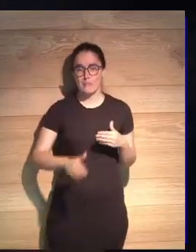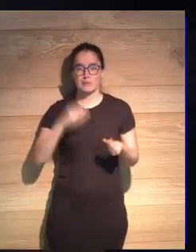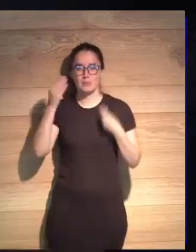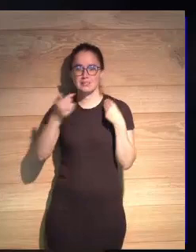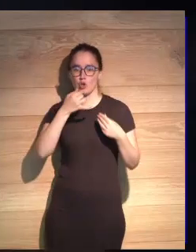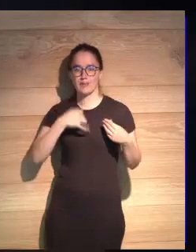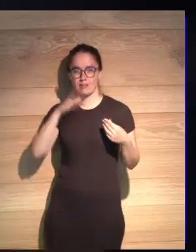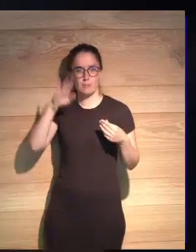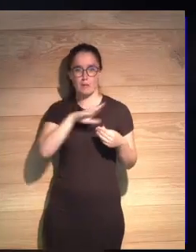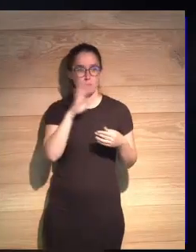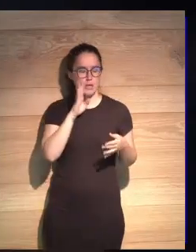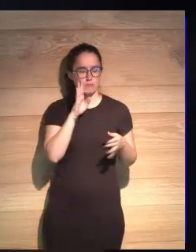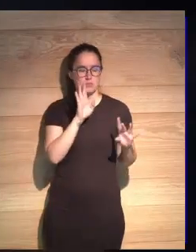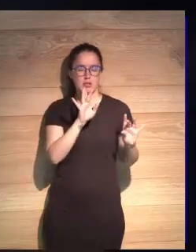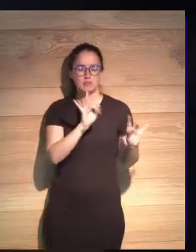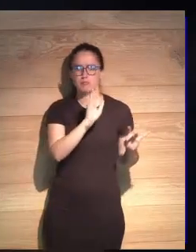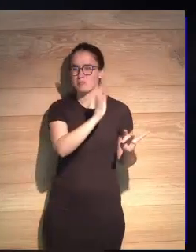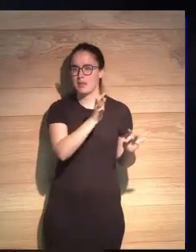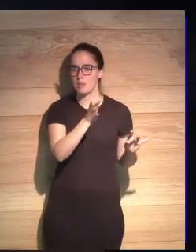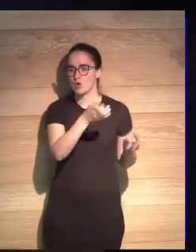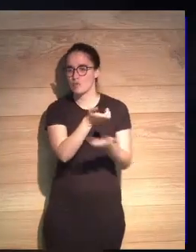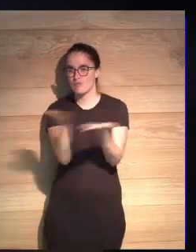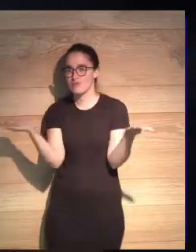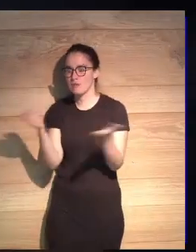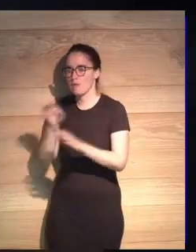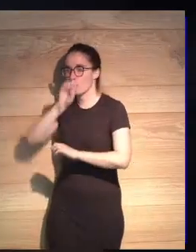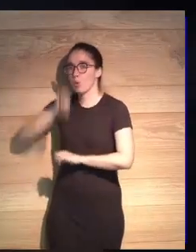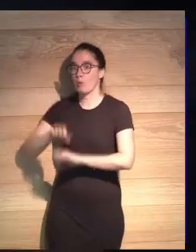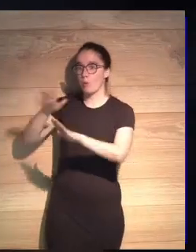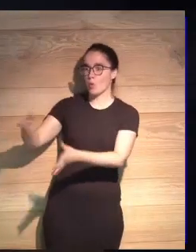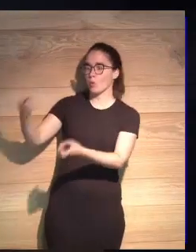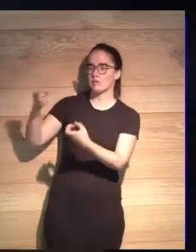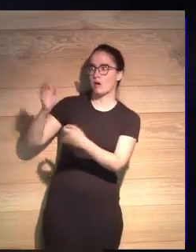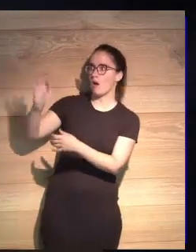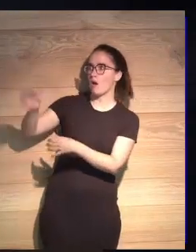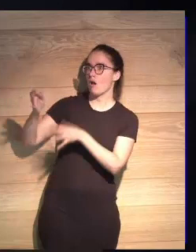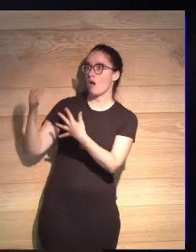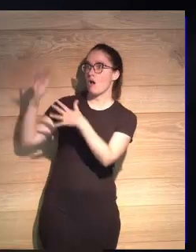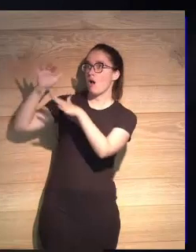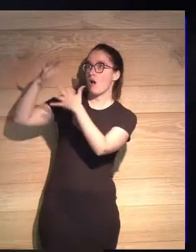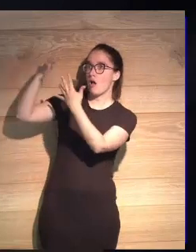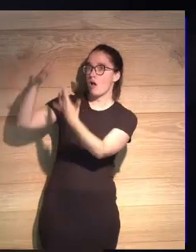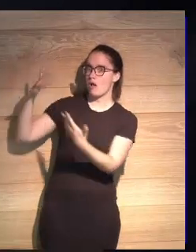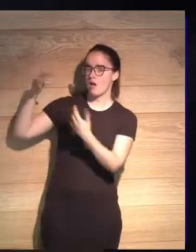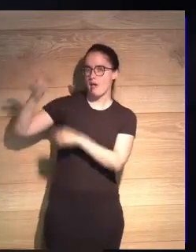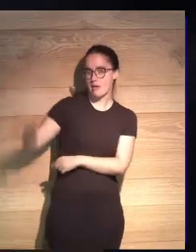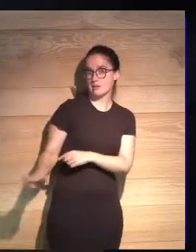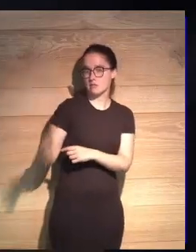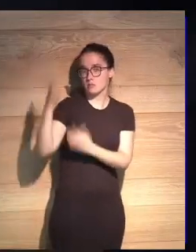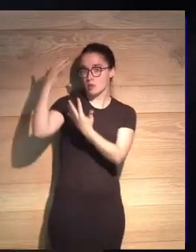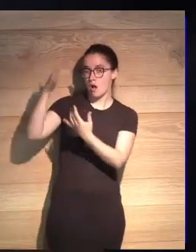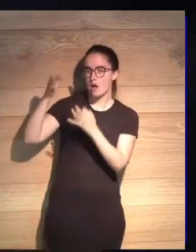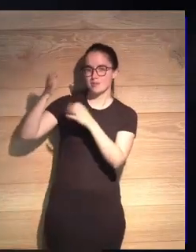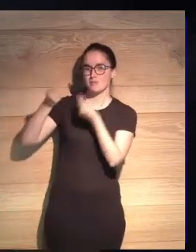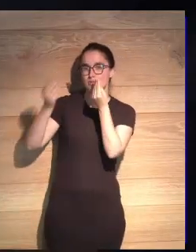accounts on Instagram. I think that when you are a child, you believe a part of what your parents tell you, but mostly what your